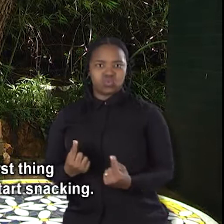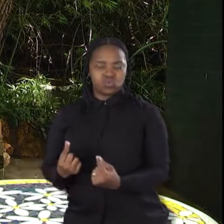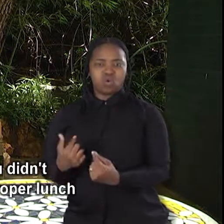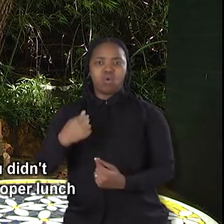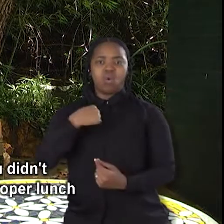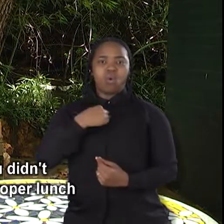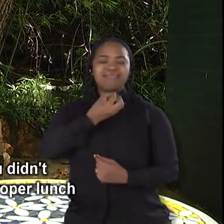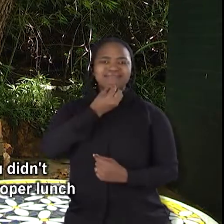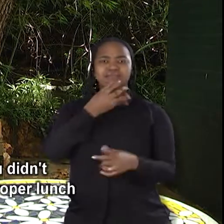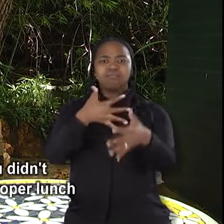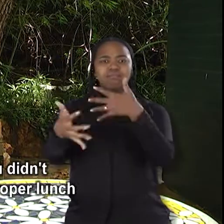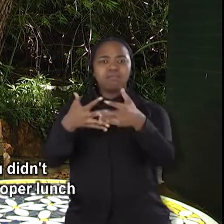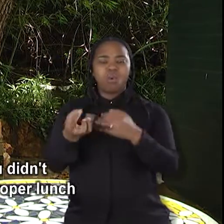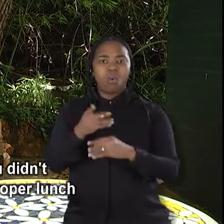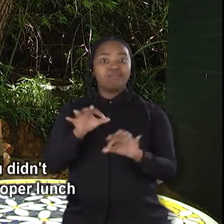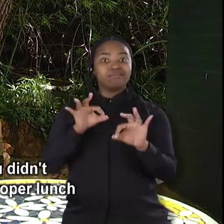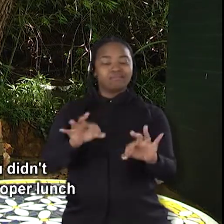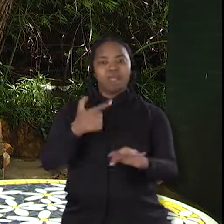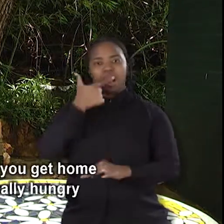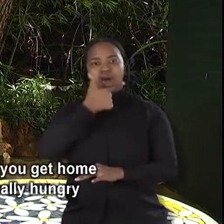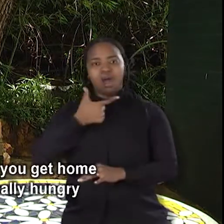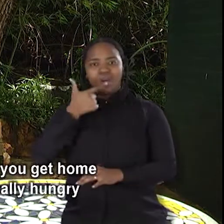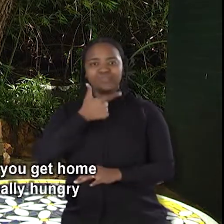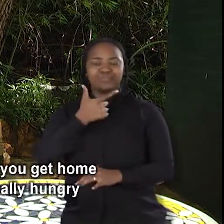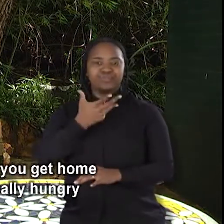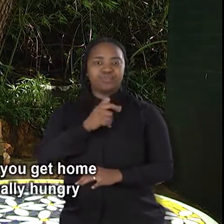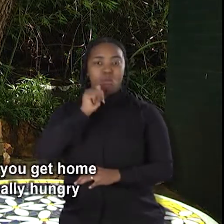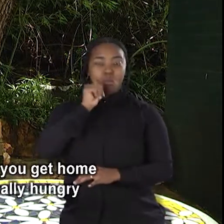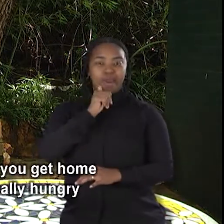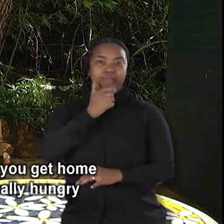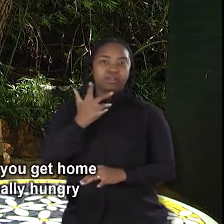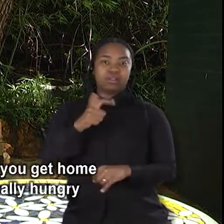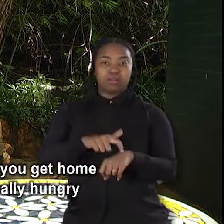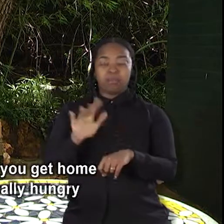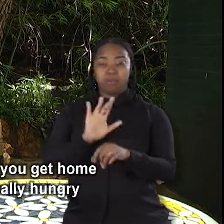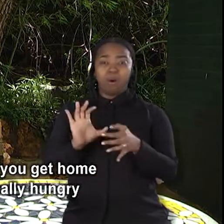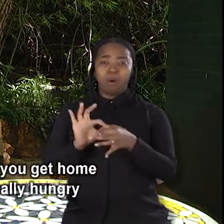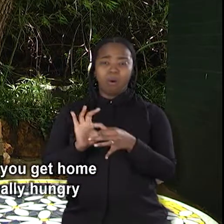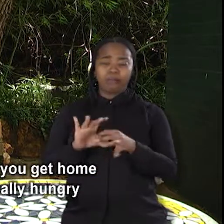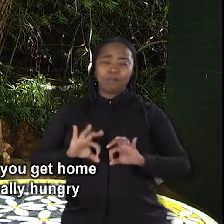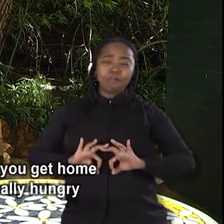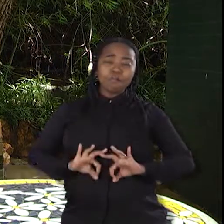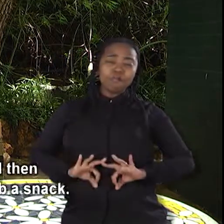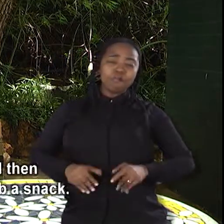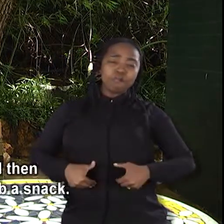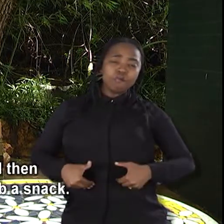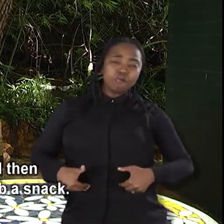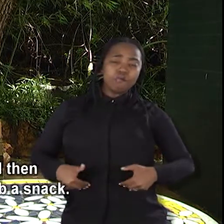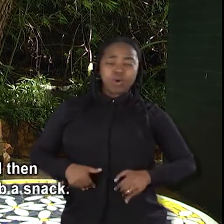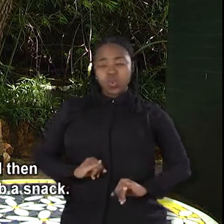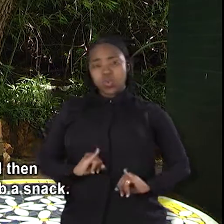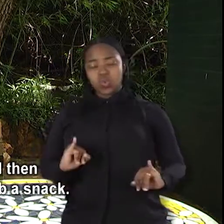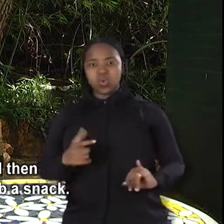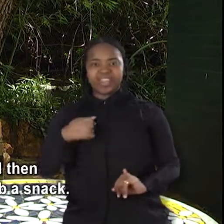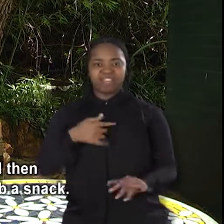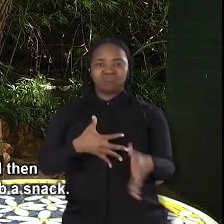start snacking or maybe you didn't have a proper lunch So by the time you get home you're really hungry and then